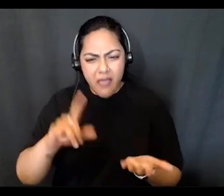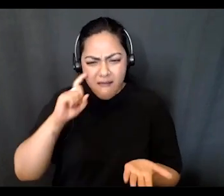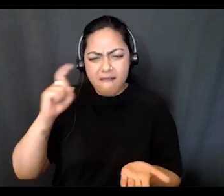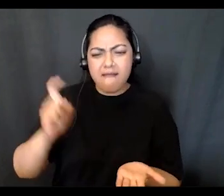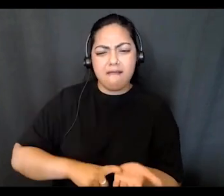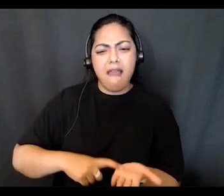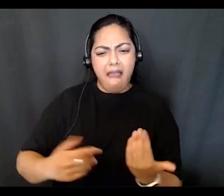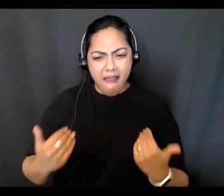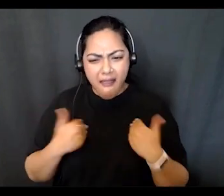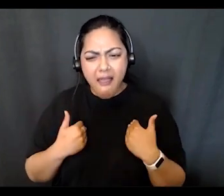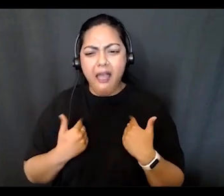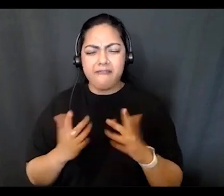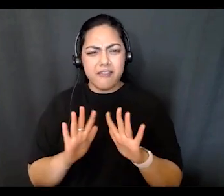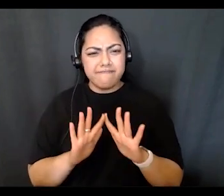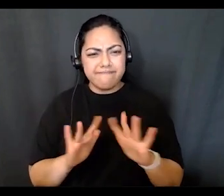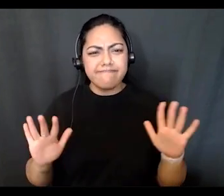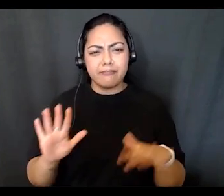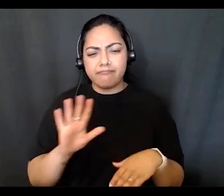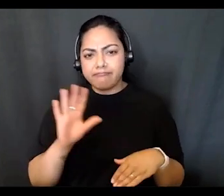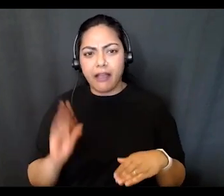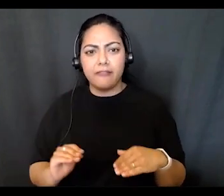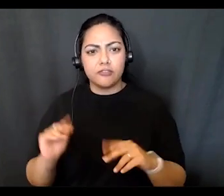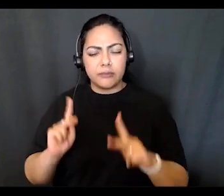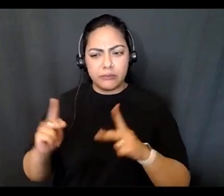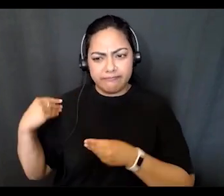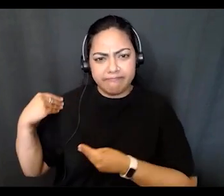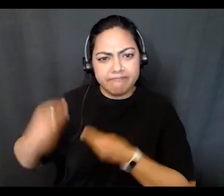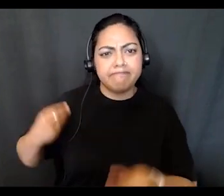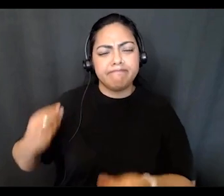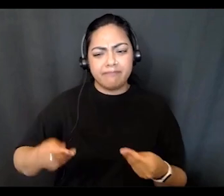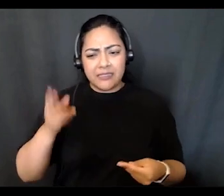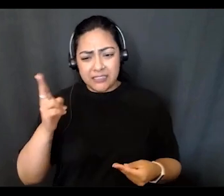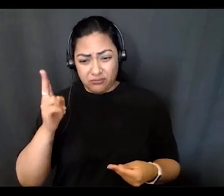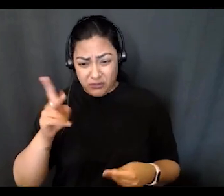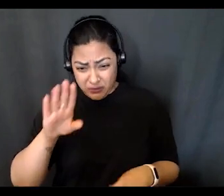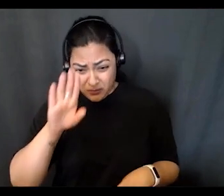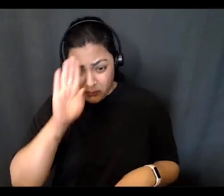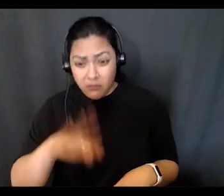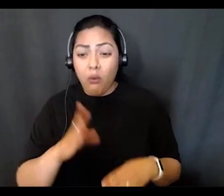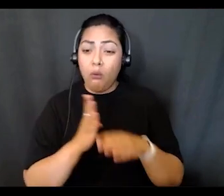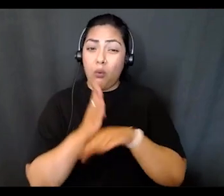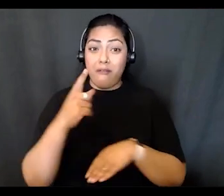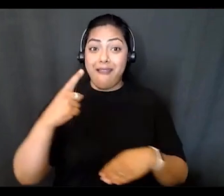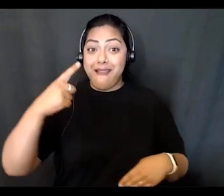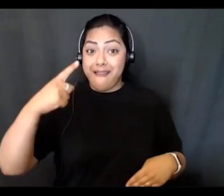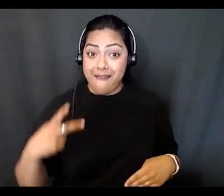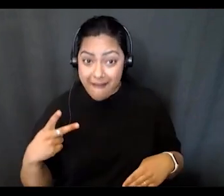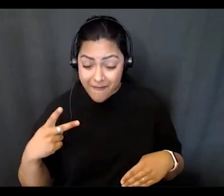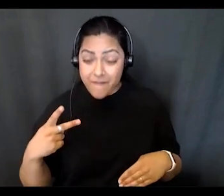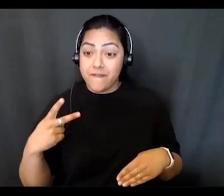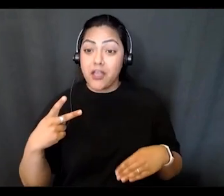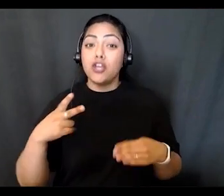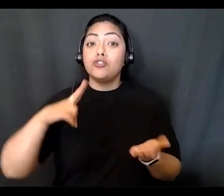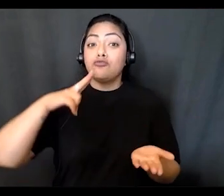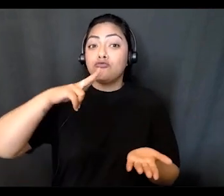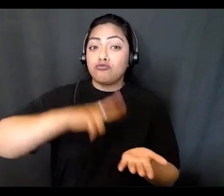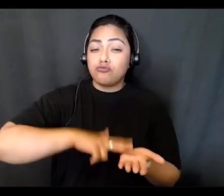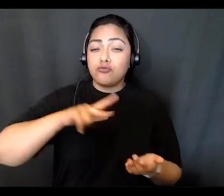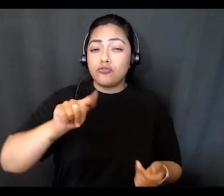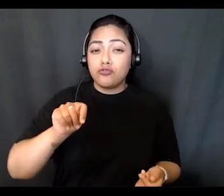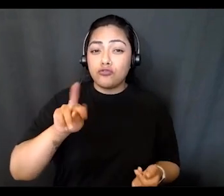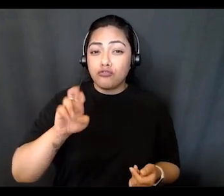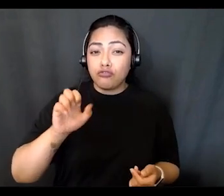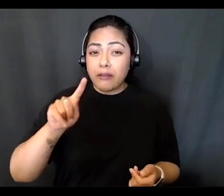information for folks, but over half of the treaties signed on Turtle Island were signed before the end of